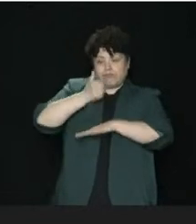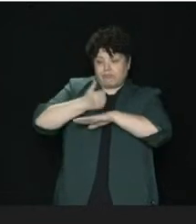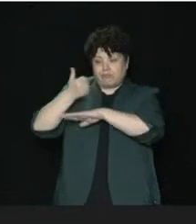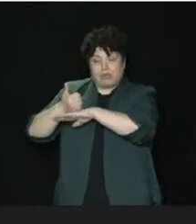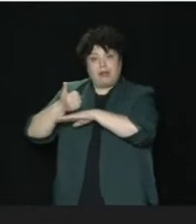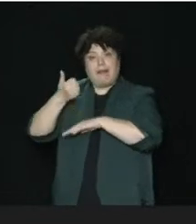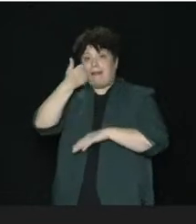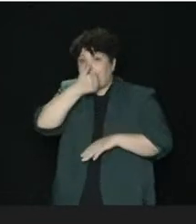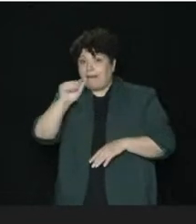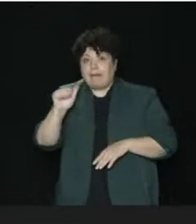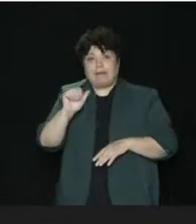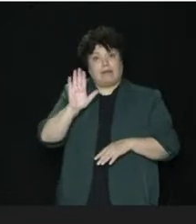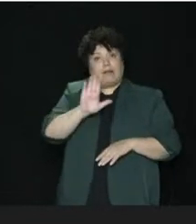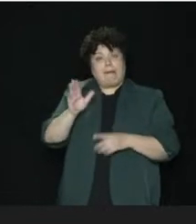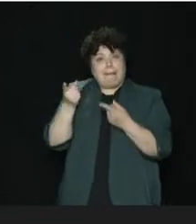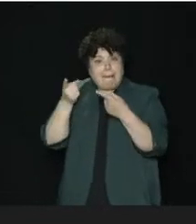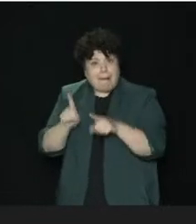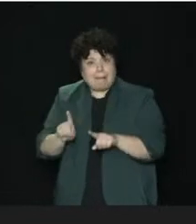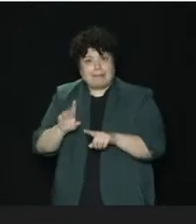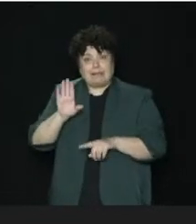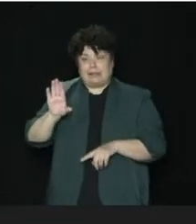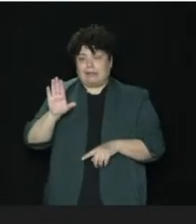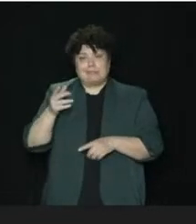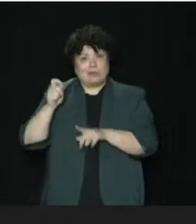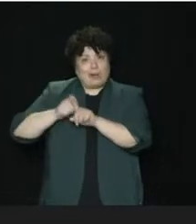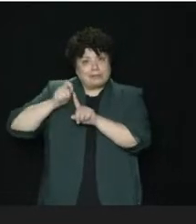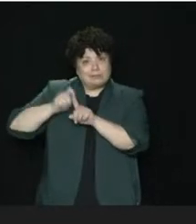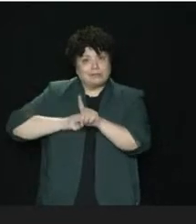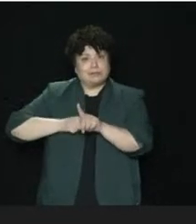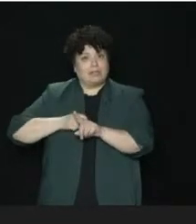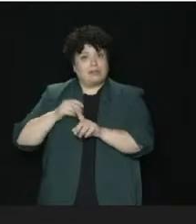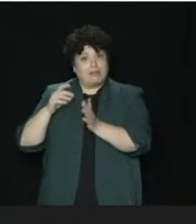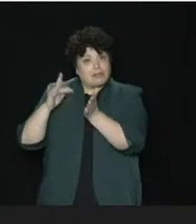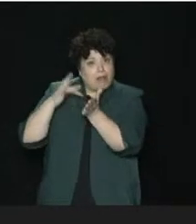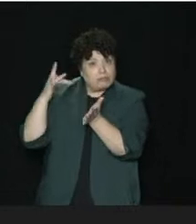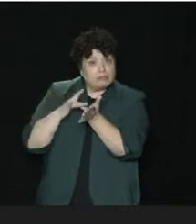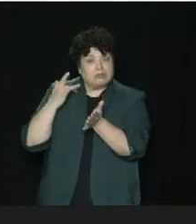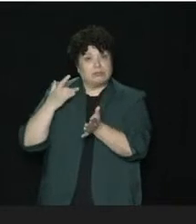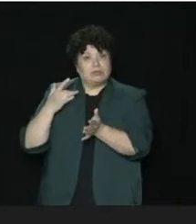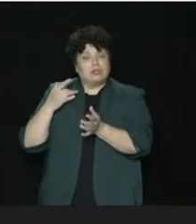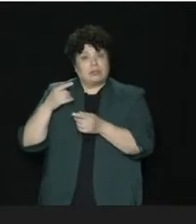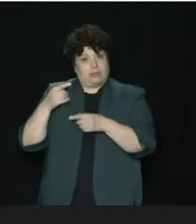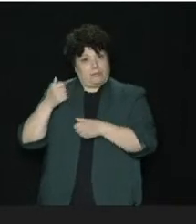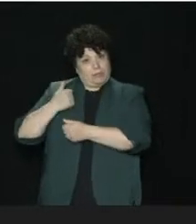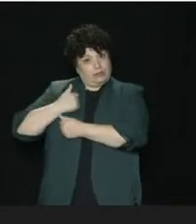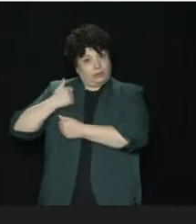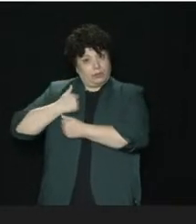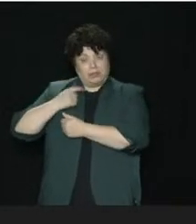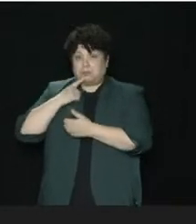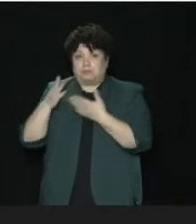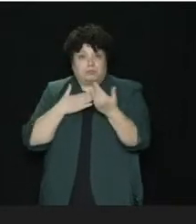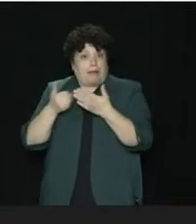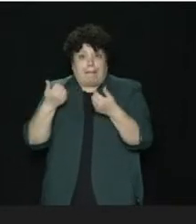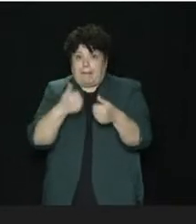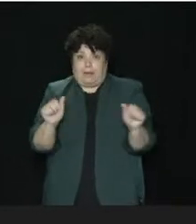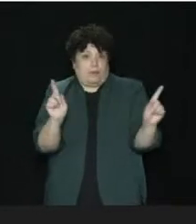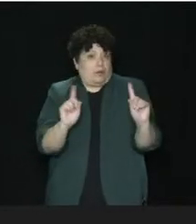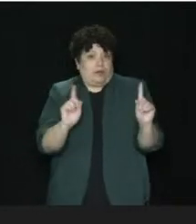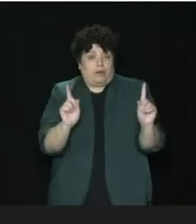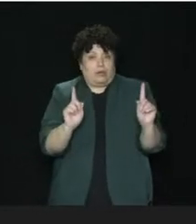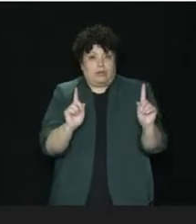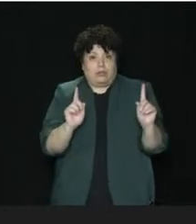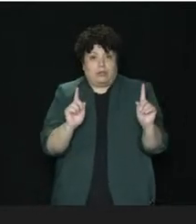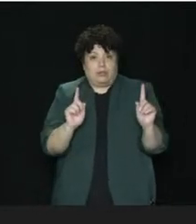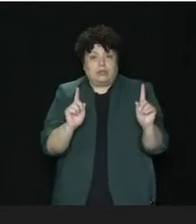who experiences harassment, assault in the military or anywhere else for that matter in this